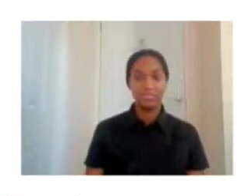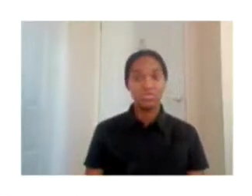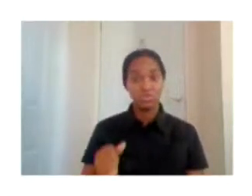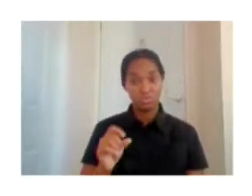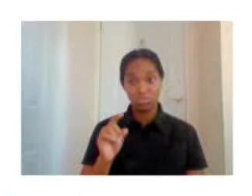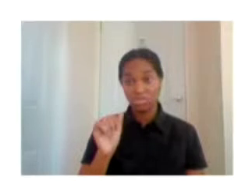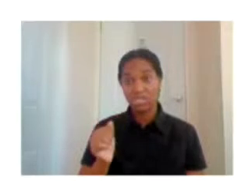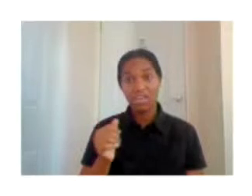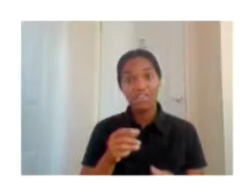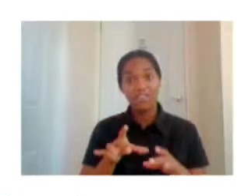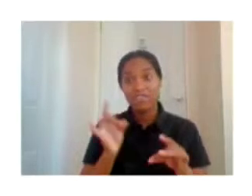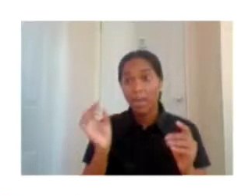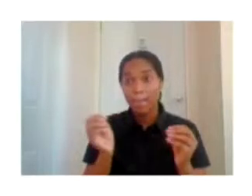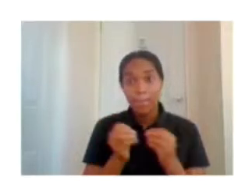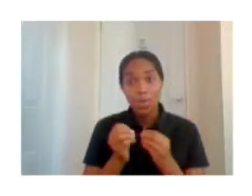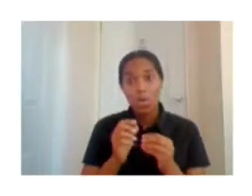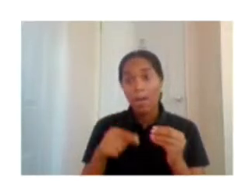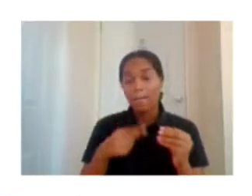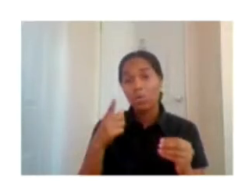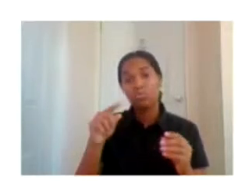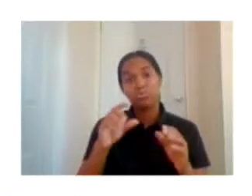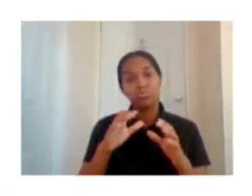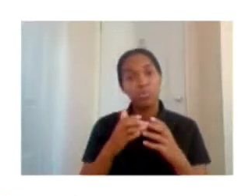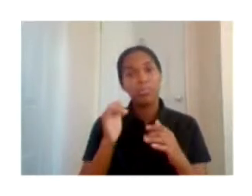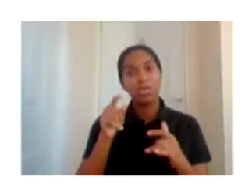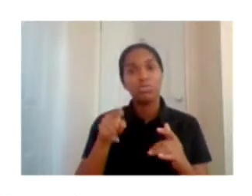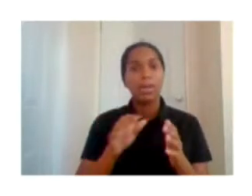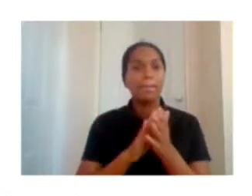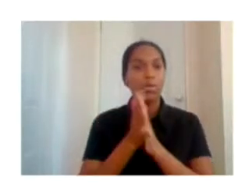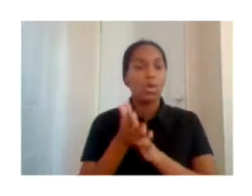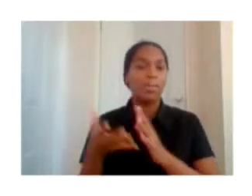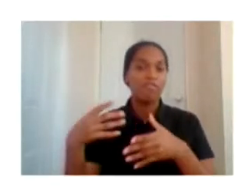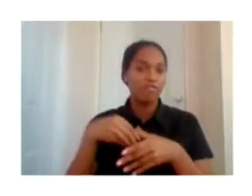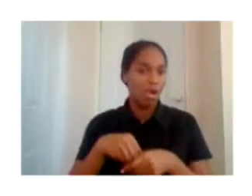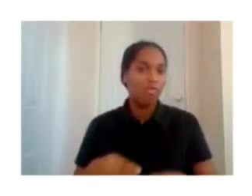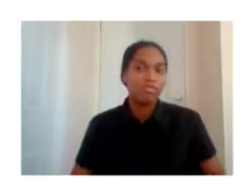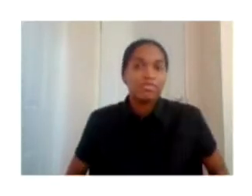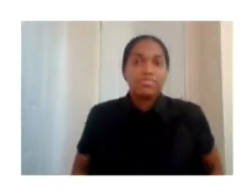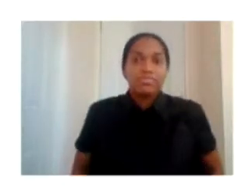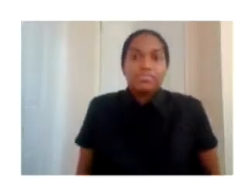find out more about these groups that you could become involved with.